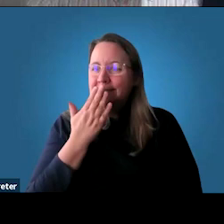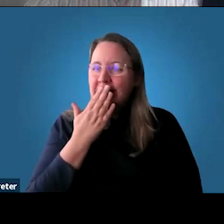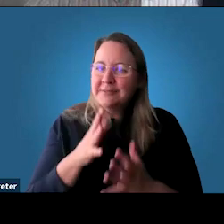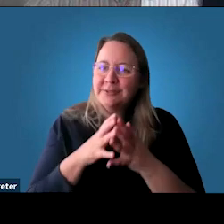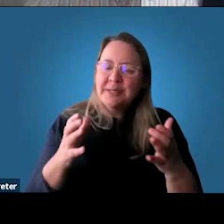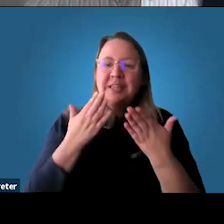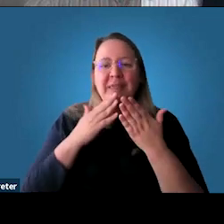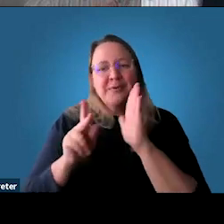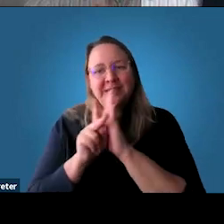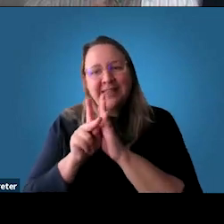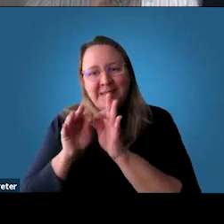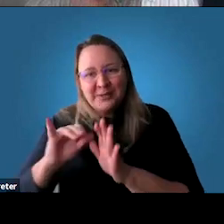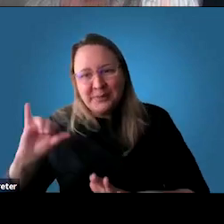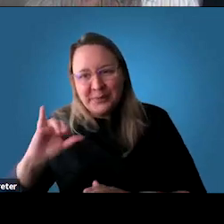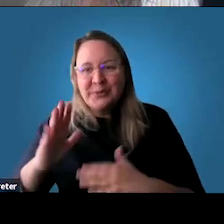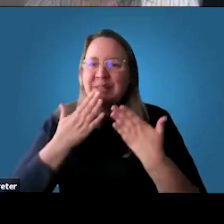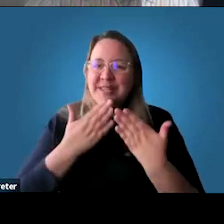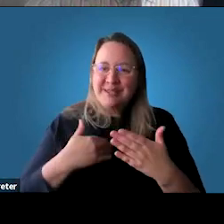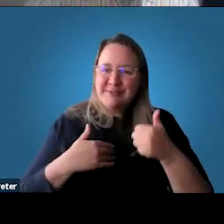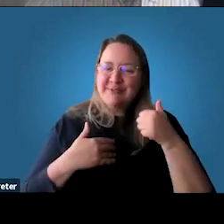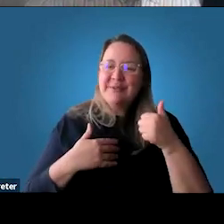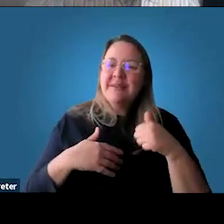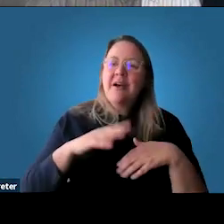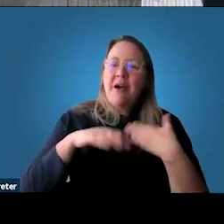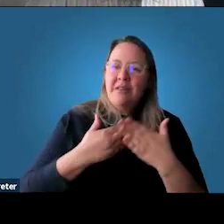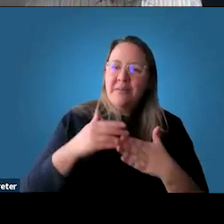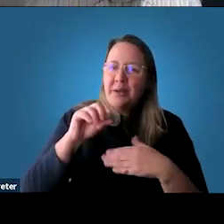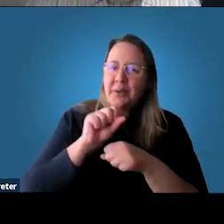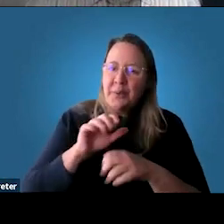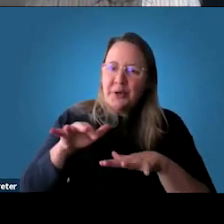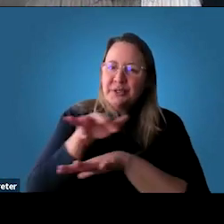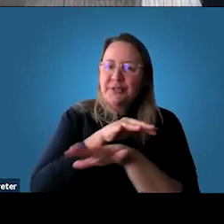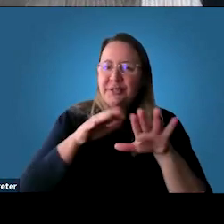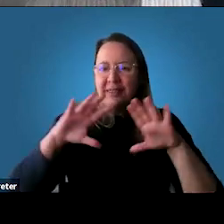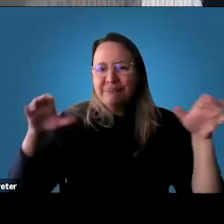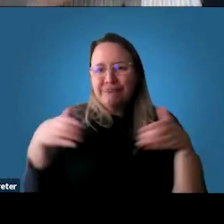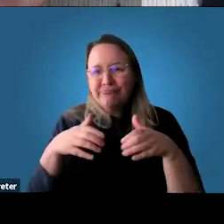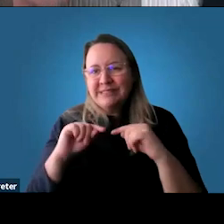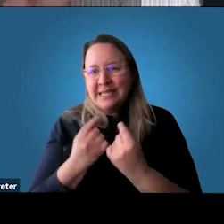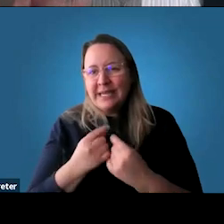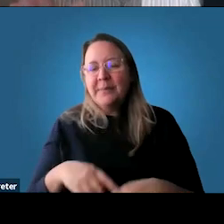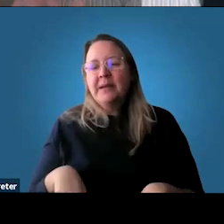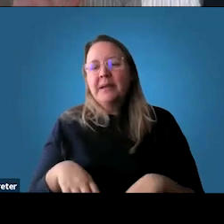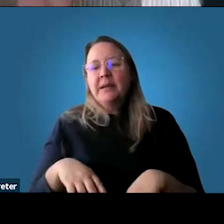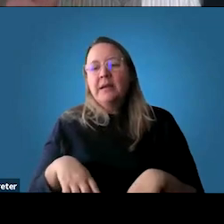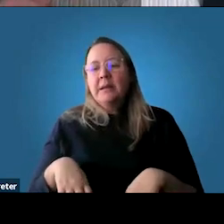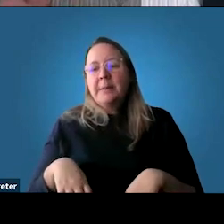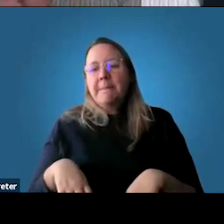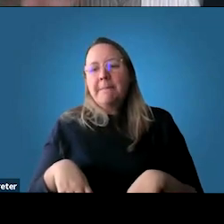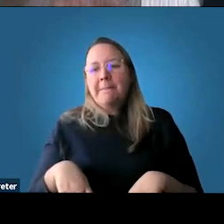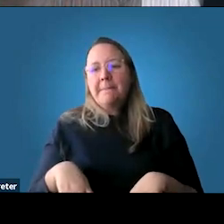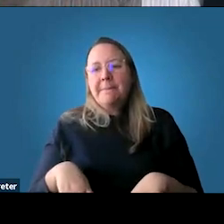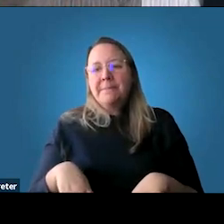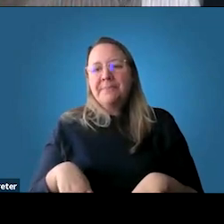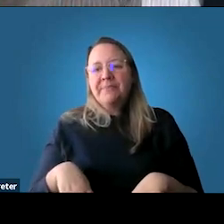Thank you, Kelly, as well. Thank you to my colleagues, Kareem, Amy, Carrie, Alyssa, who are all in the chat. So I was remiss in not